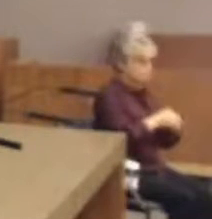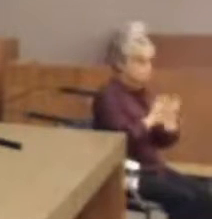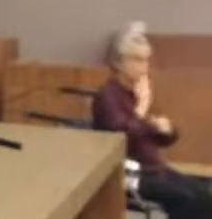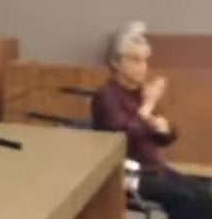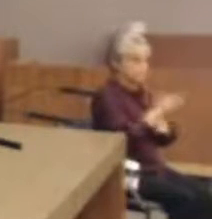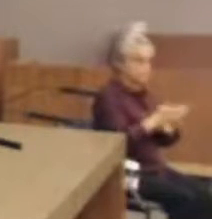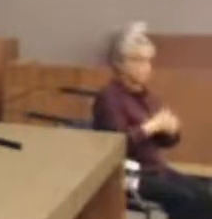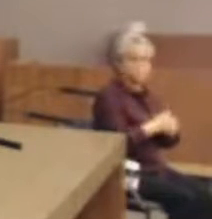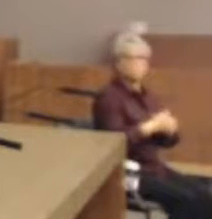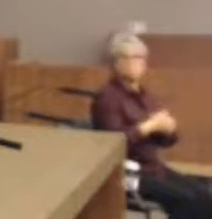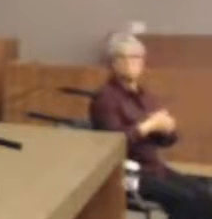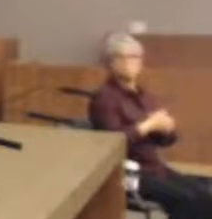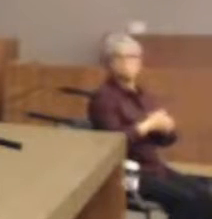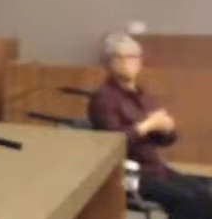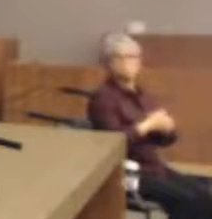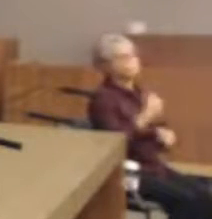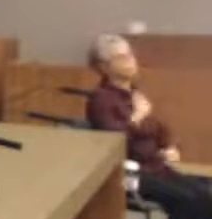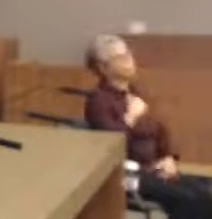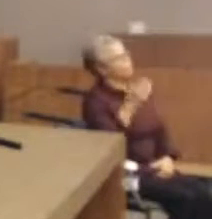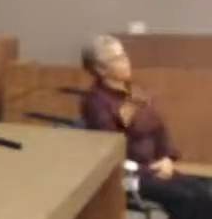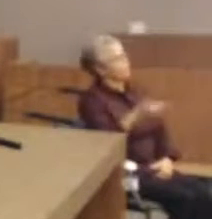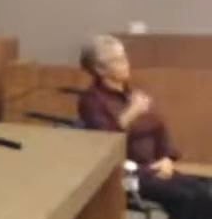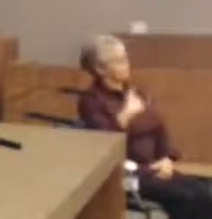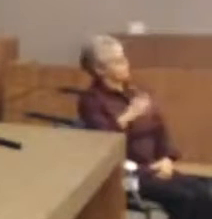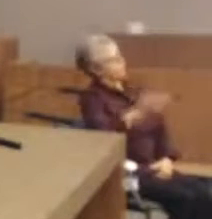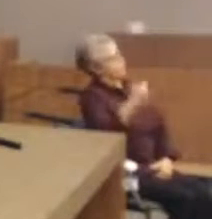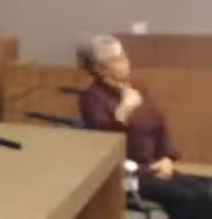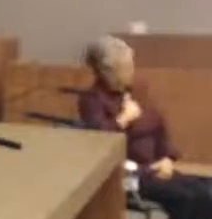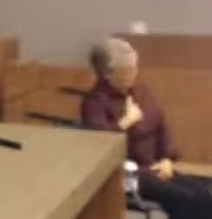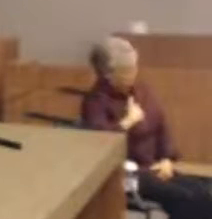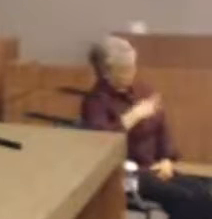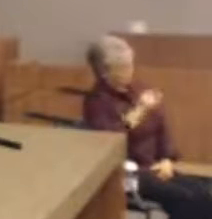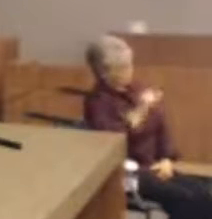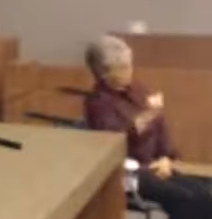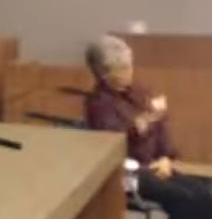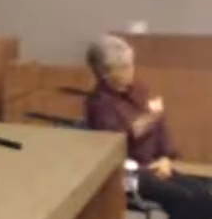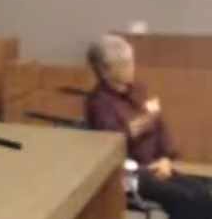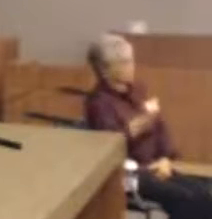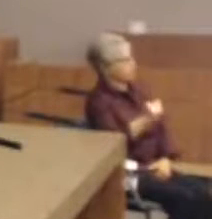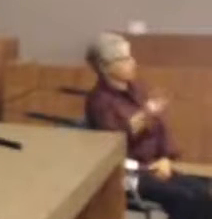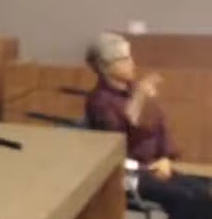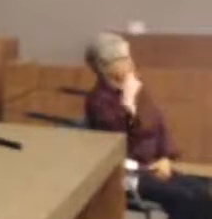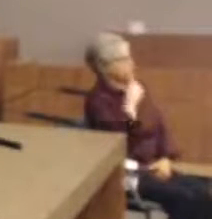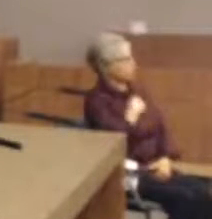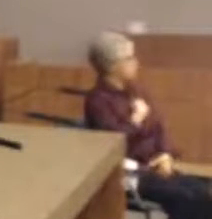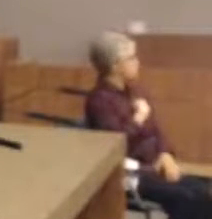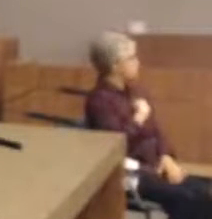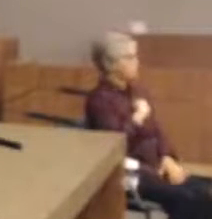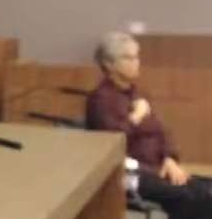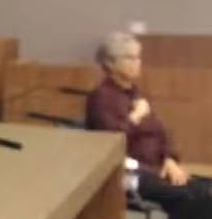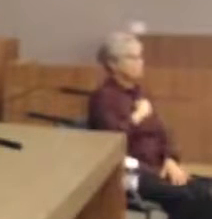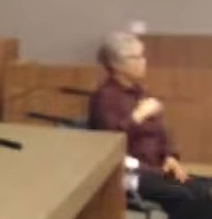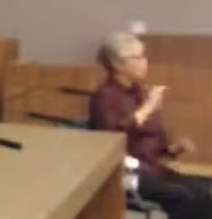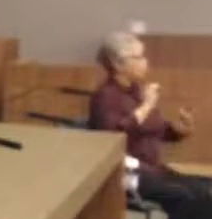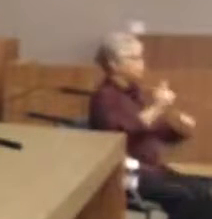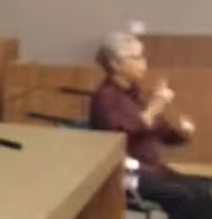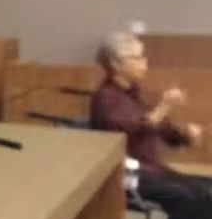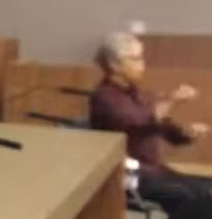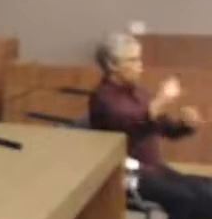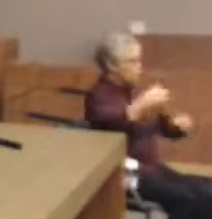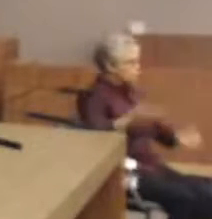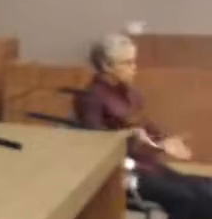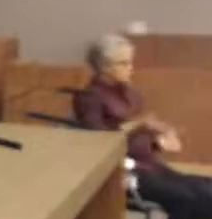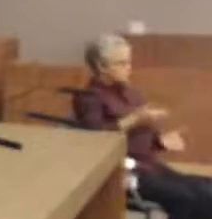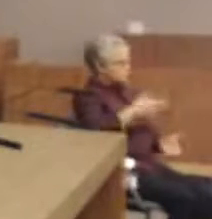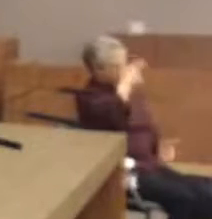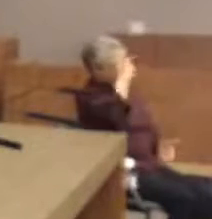I got hired at the DA's office, the chief of staff said, no one comes here because it's a good day in their life. Everyone comes here because it's one of the worst